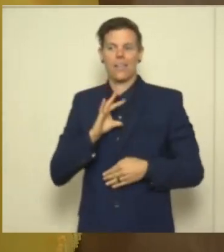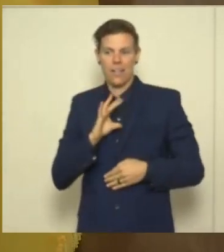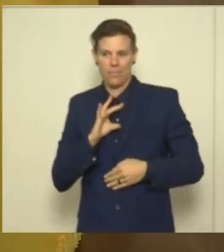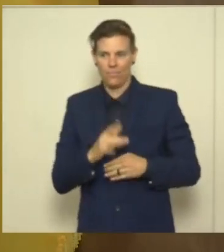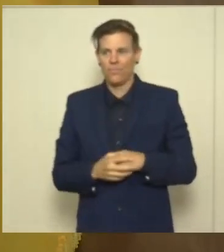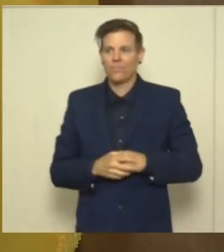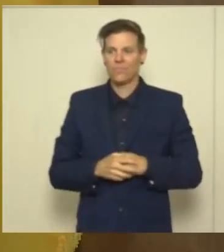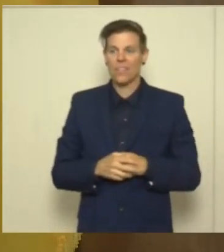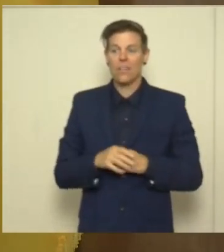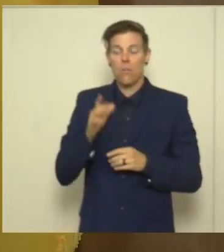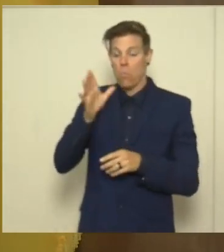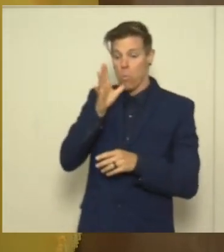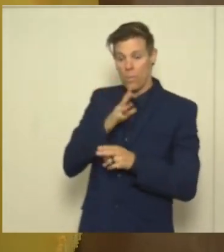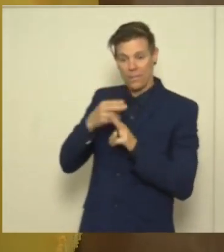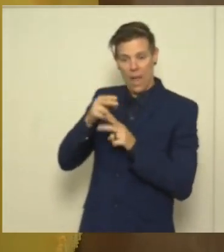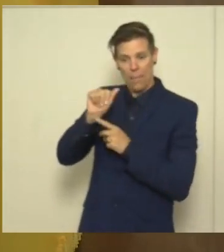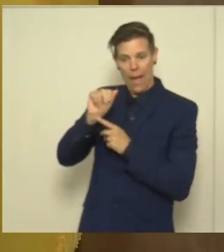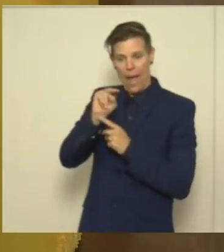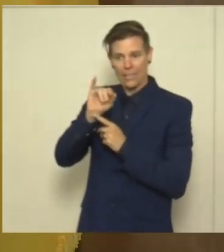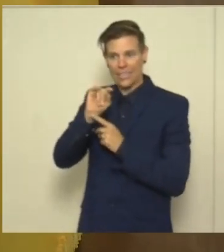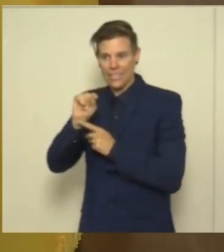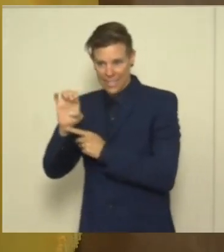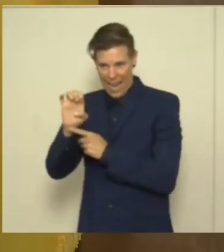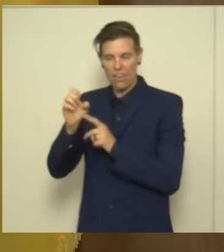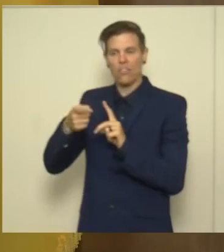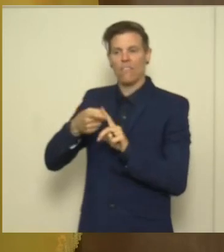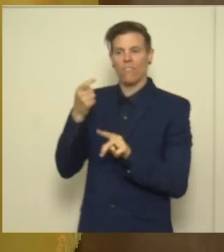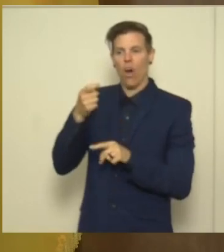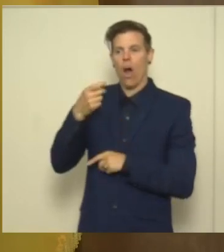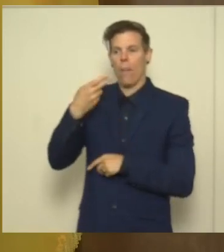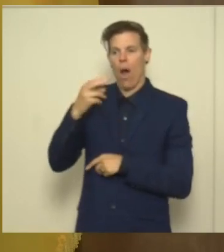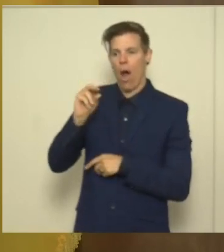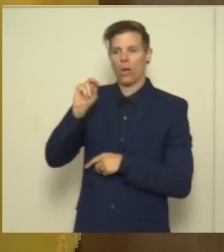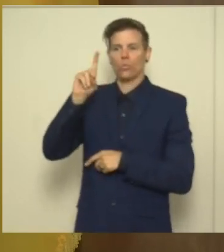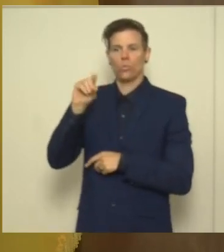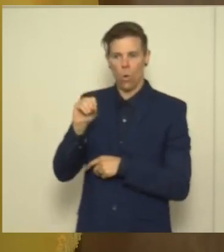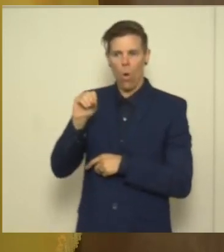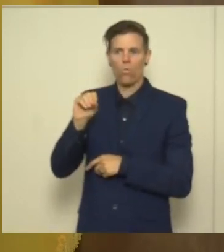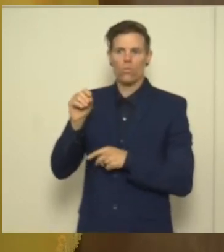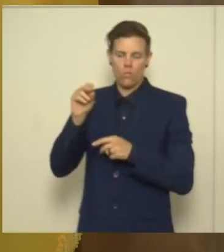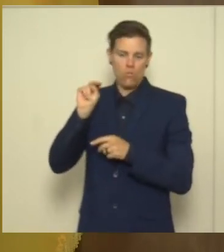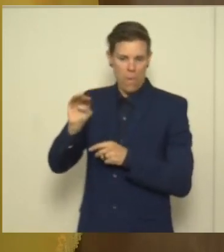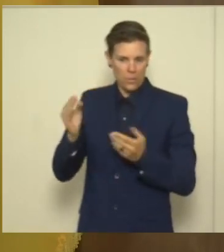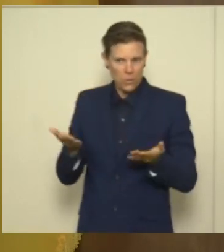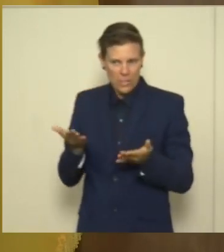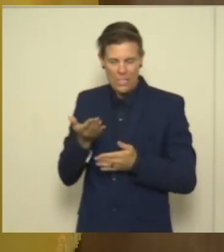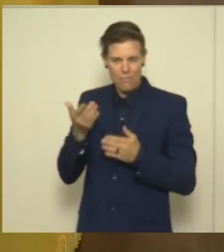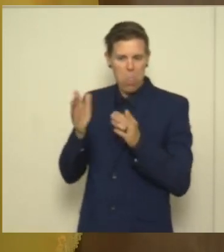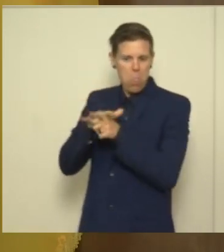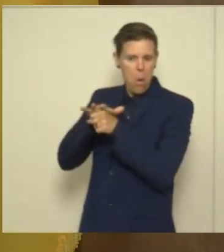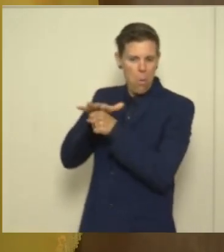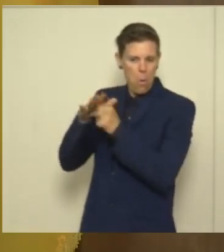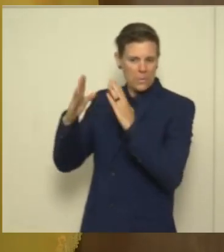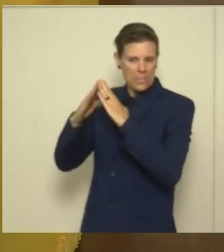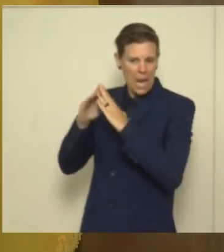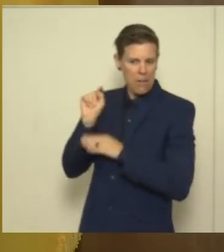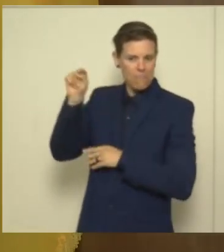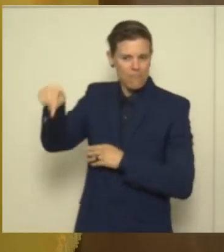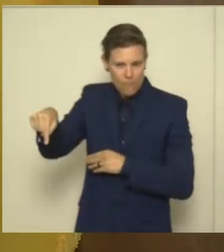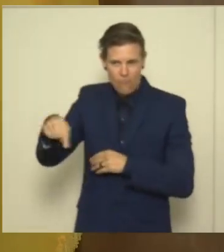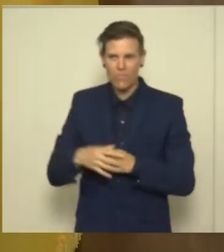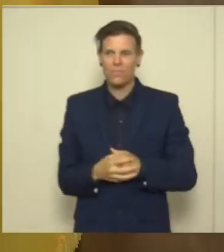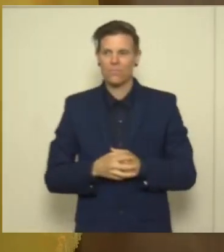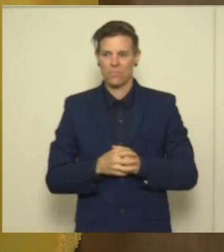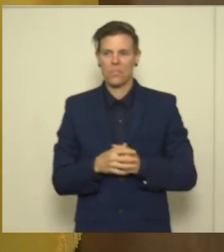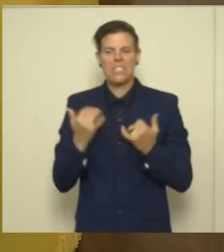your kindness and thank you very much for your talent. I'm very grateful. I'm going to take my mask off so